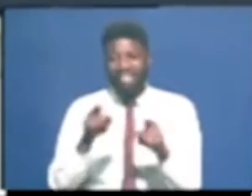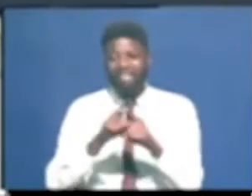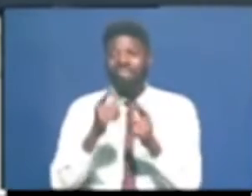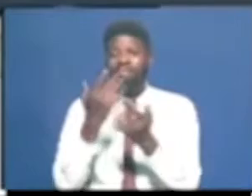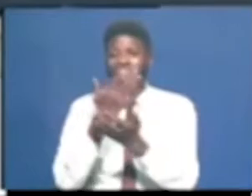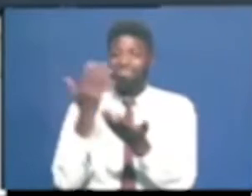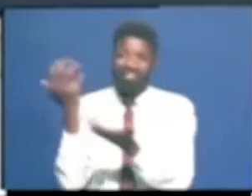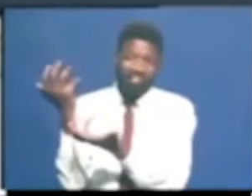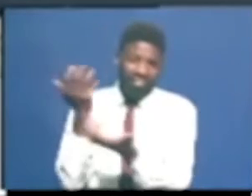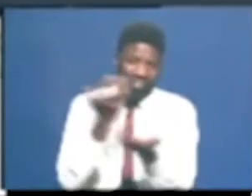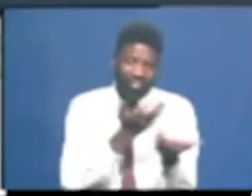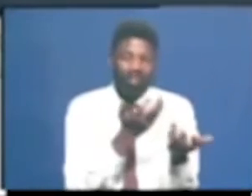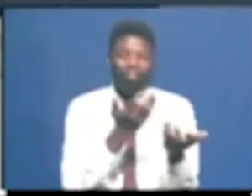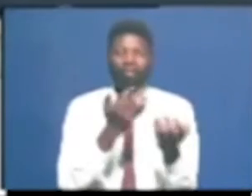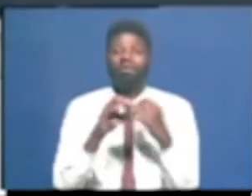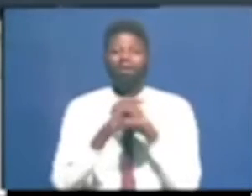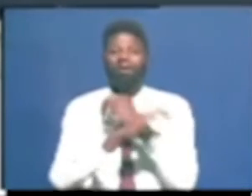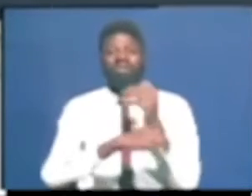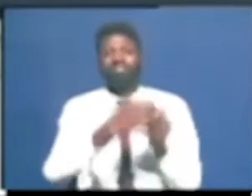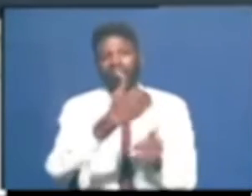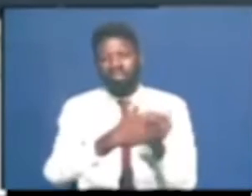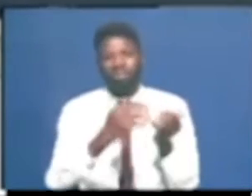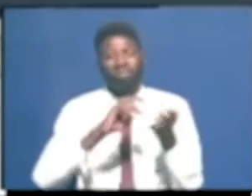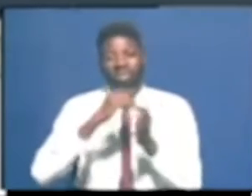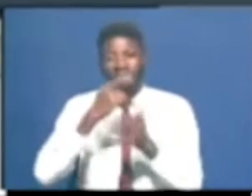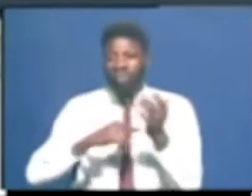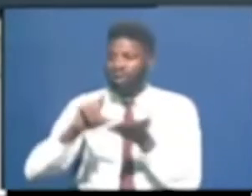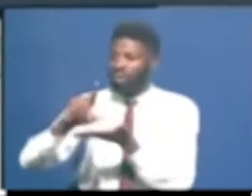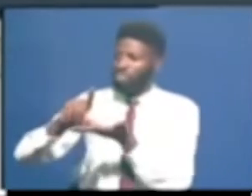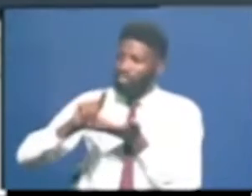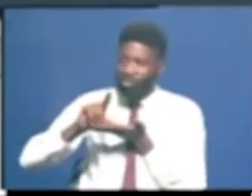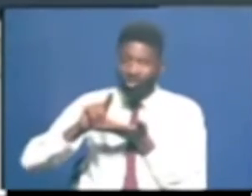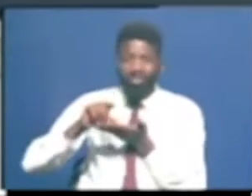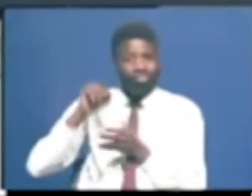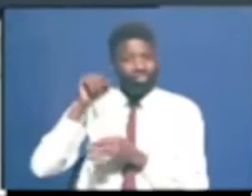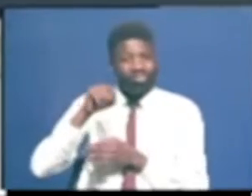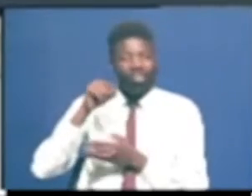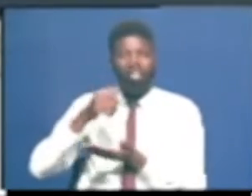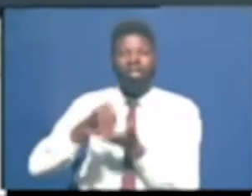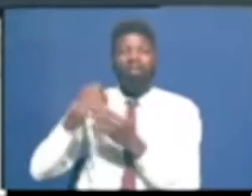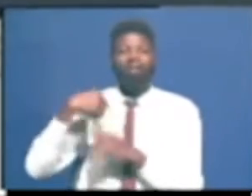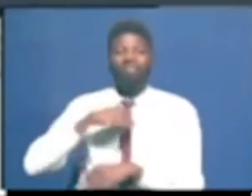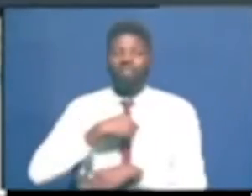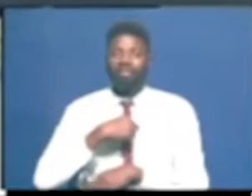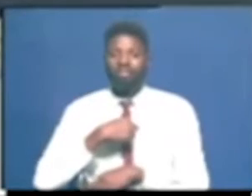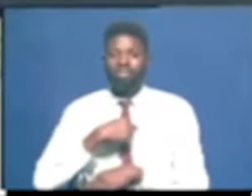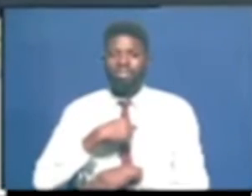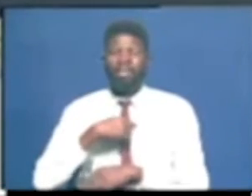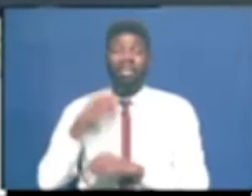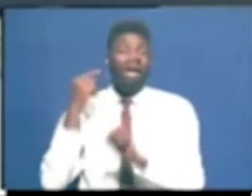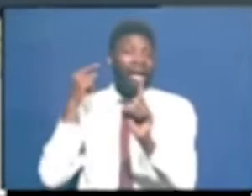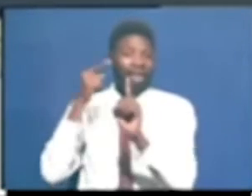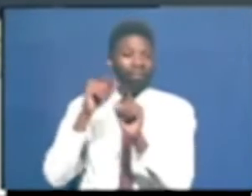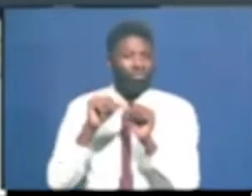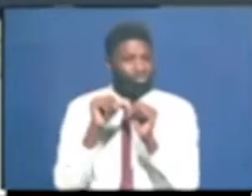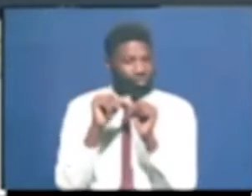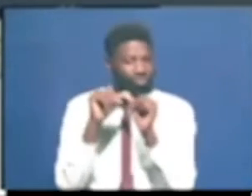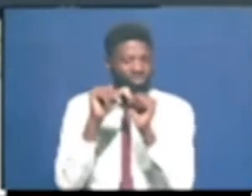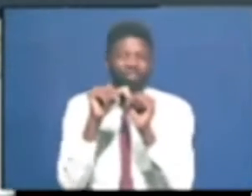tangible dividends. So to maintain the tempo of increased and accelerated